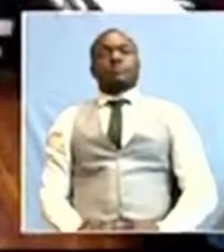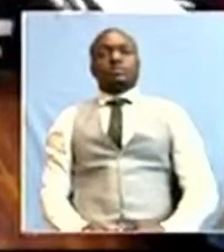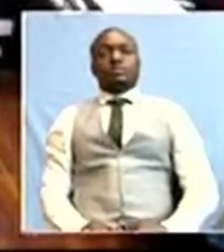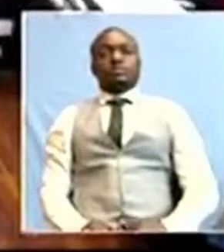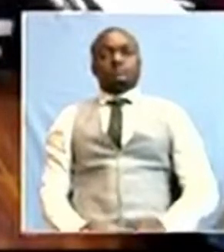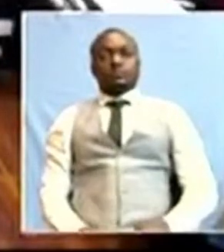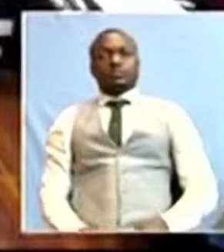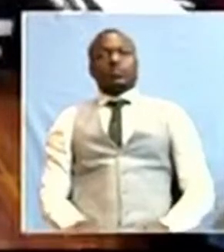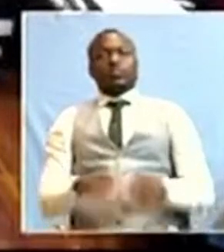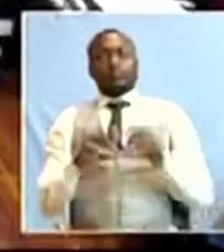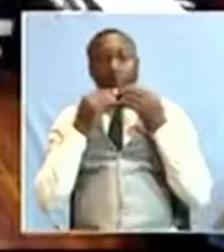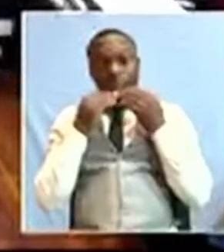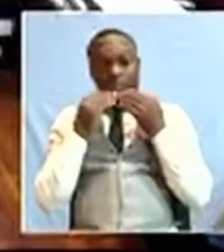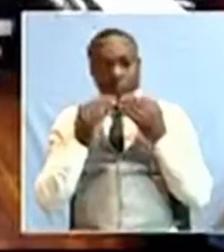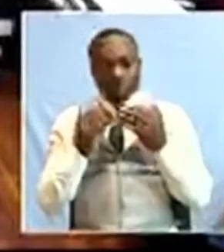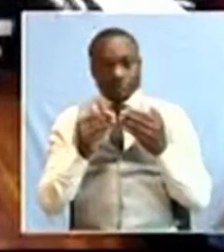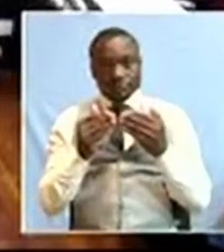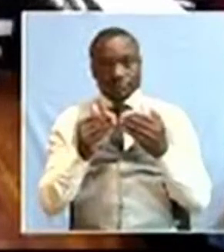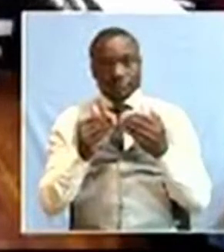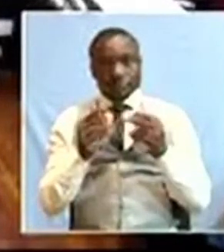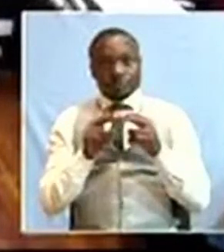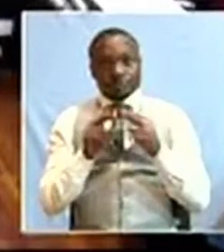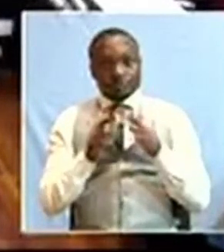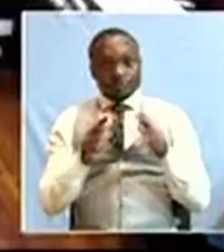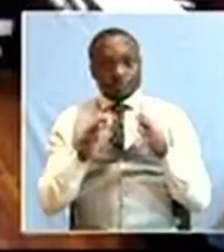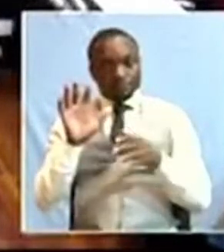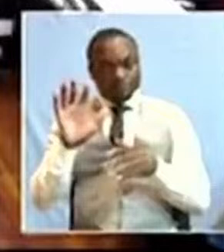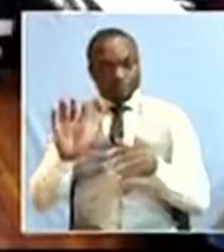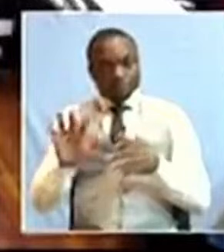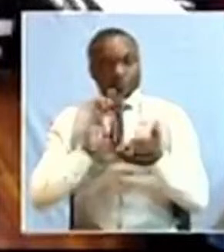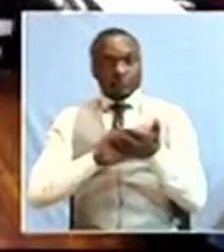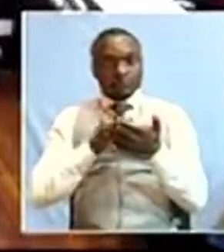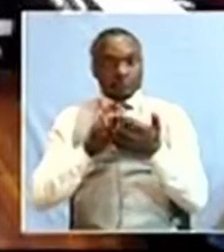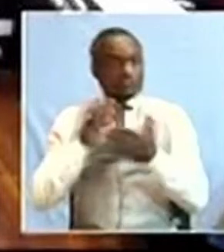Thank you so much. Permanent witness from the Ministry of Finance.